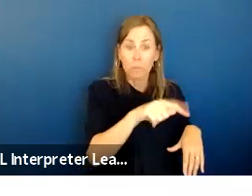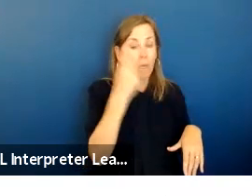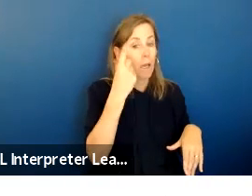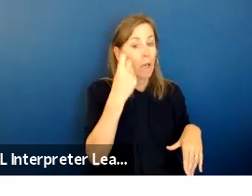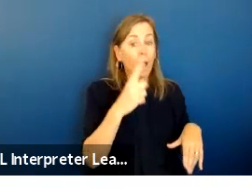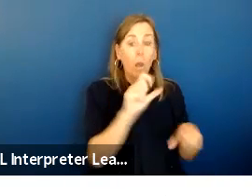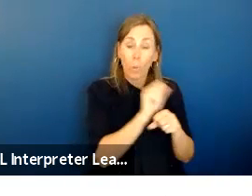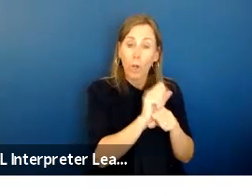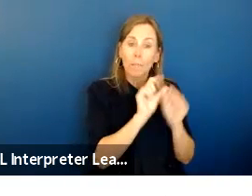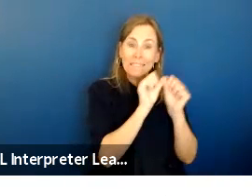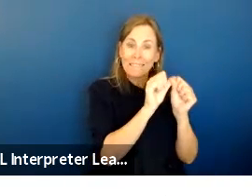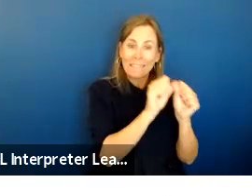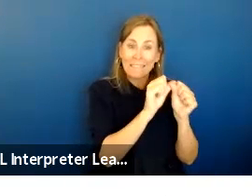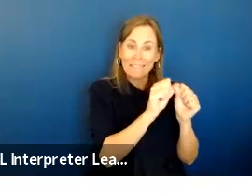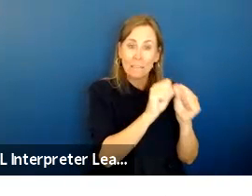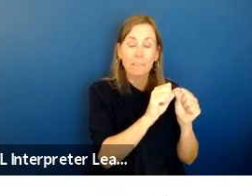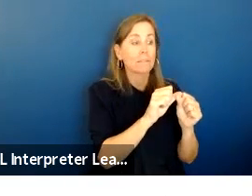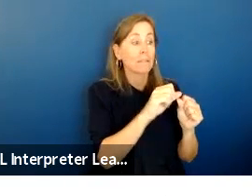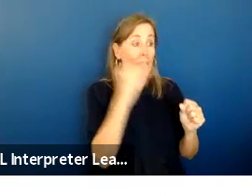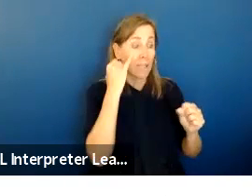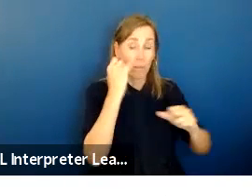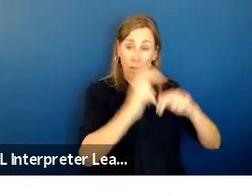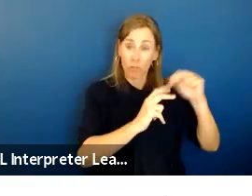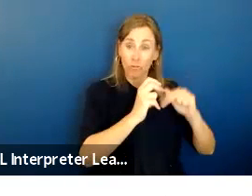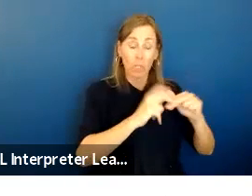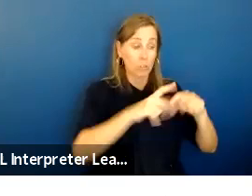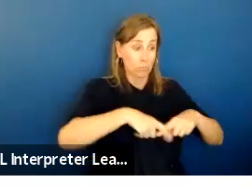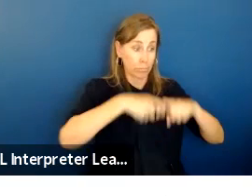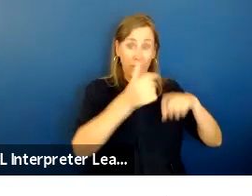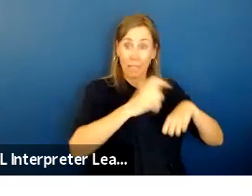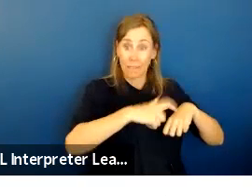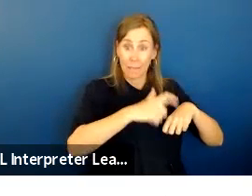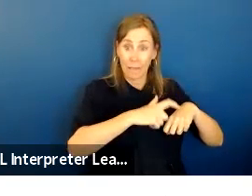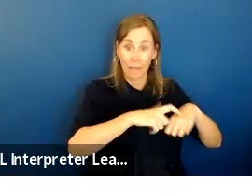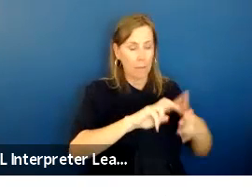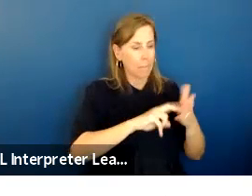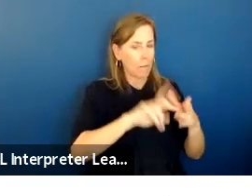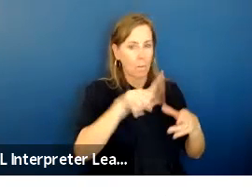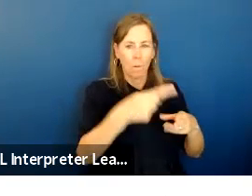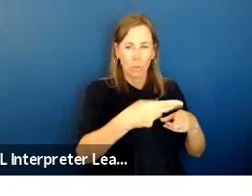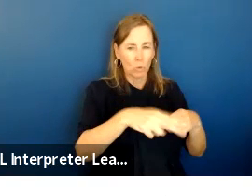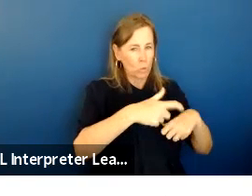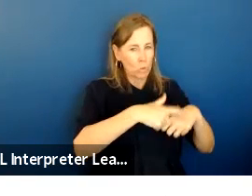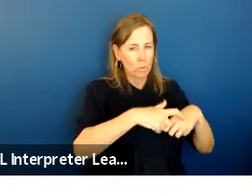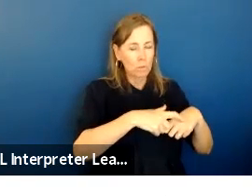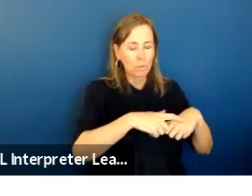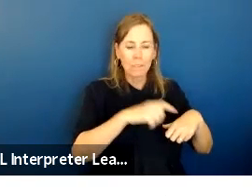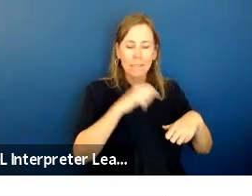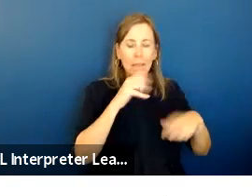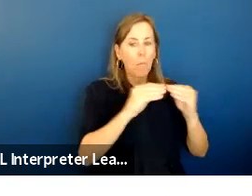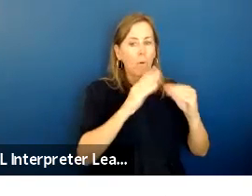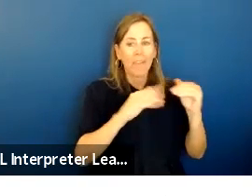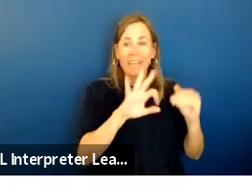progress. If construction does stop at any time, it may only be for a period not to exceed 90 continuous